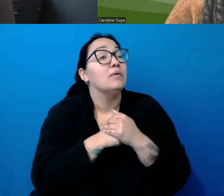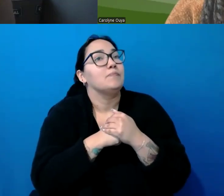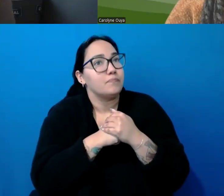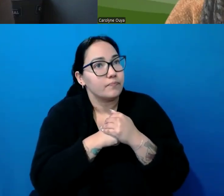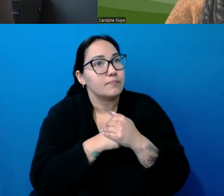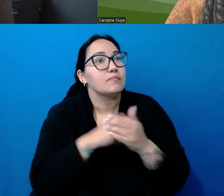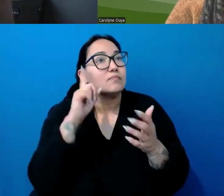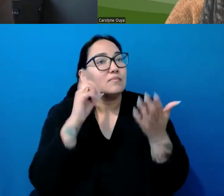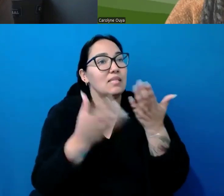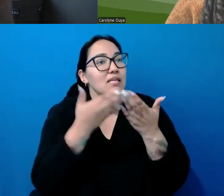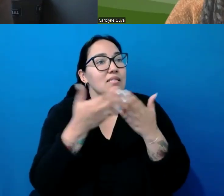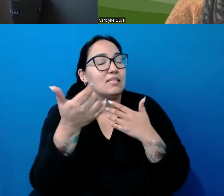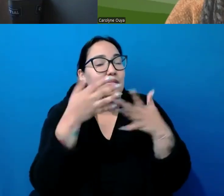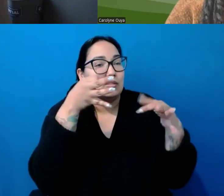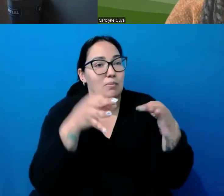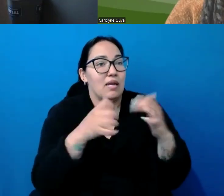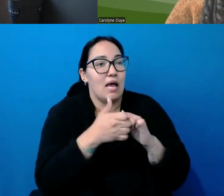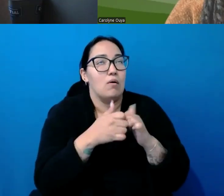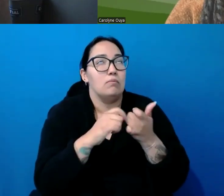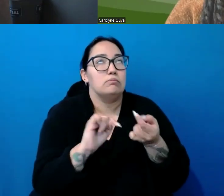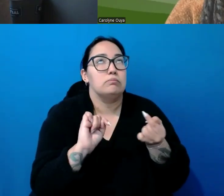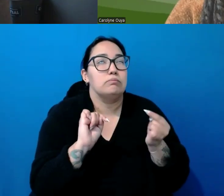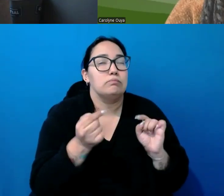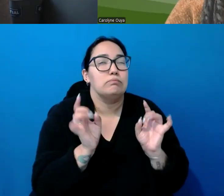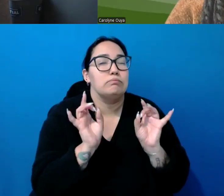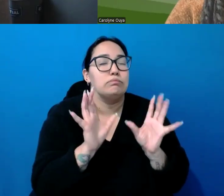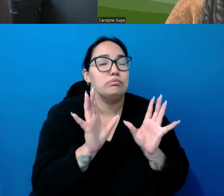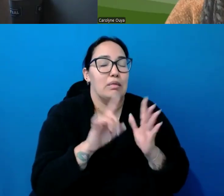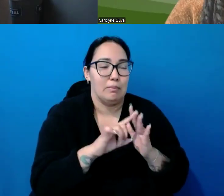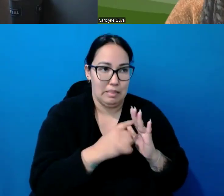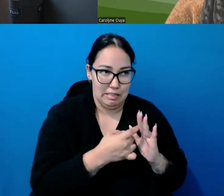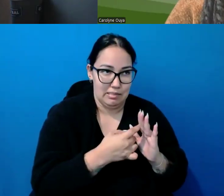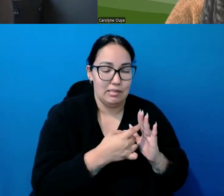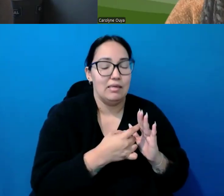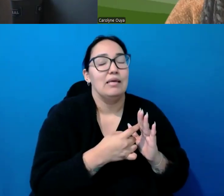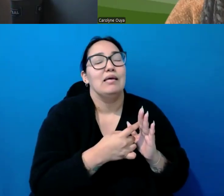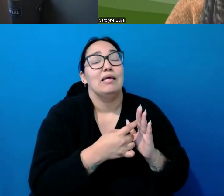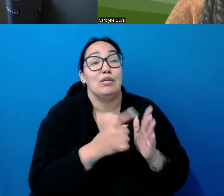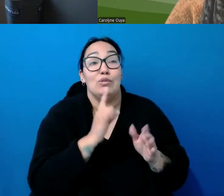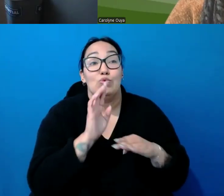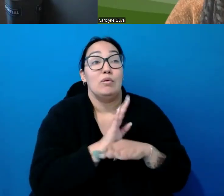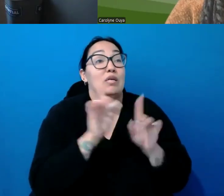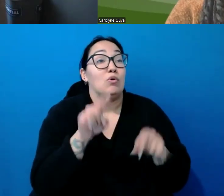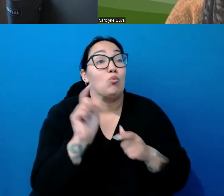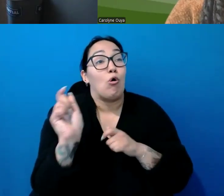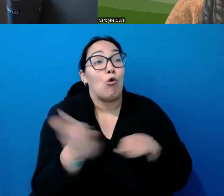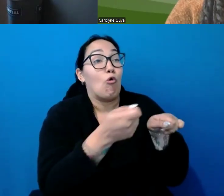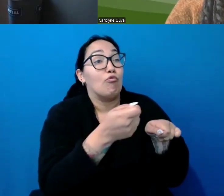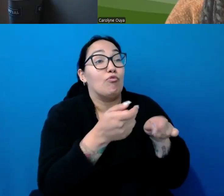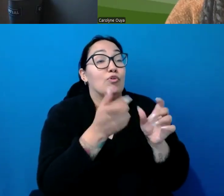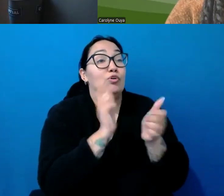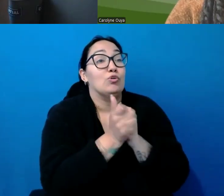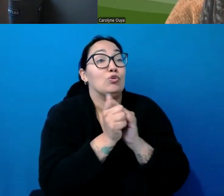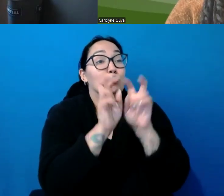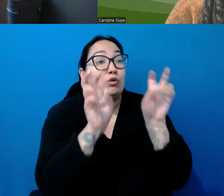easiest to probably just tell you how painful it was at the beginning. I literally went to a golf tournament and I was a guest